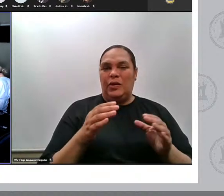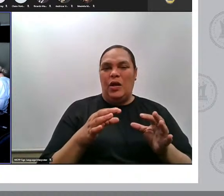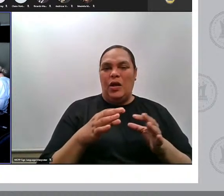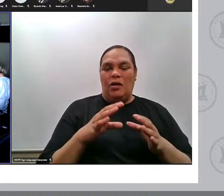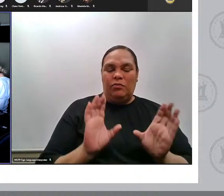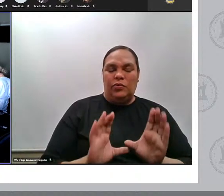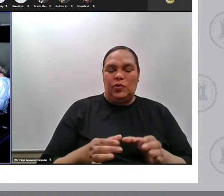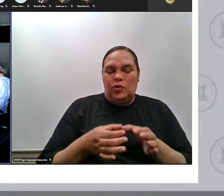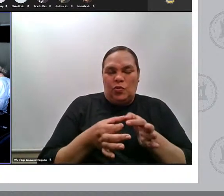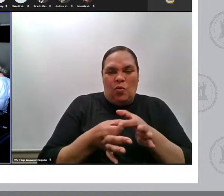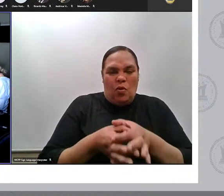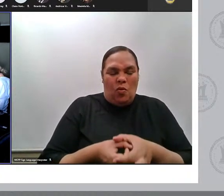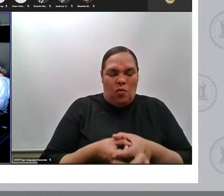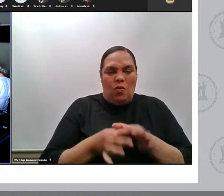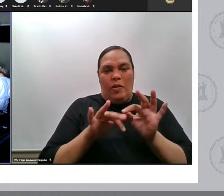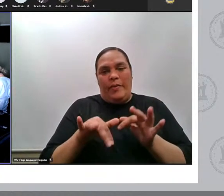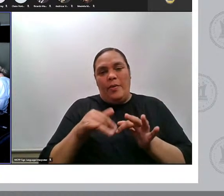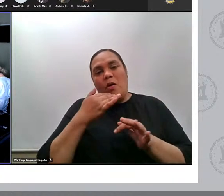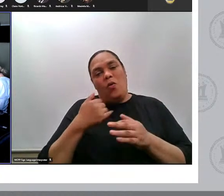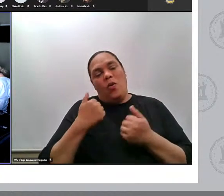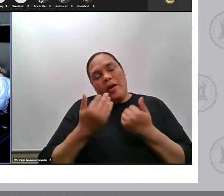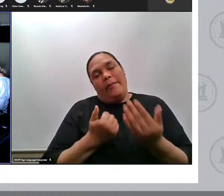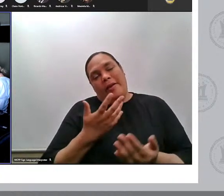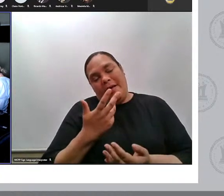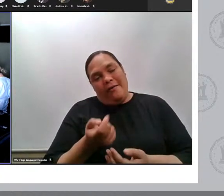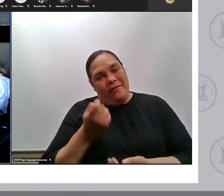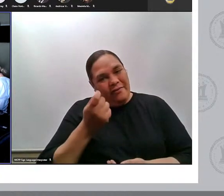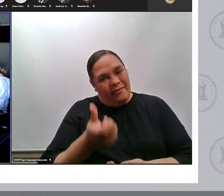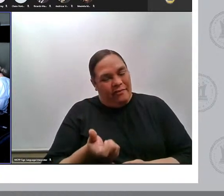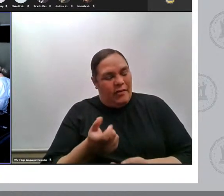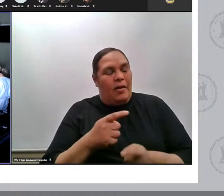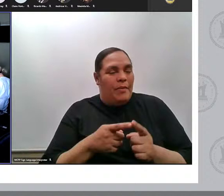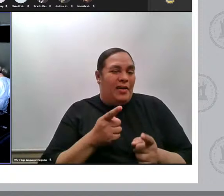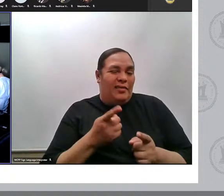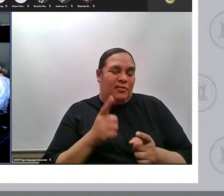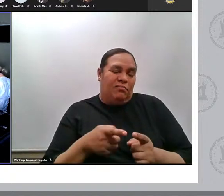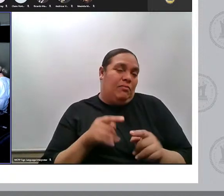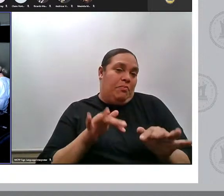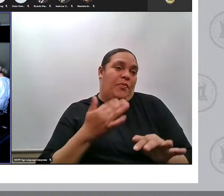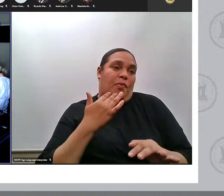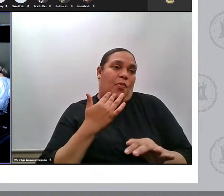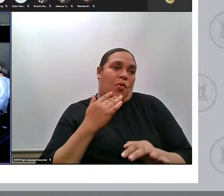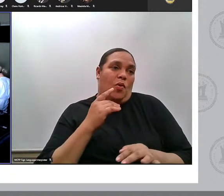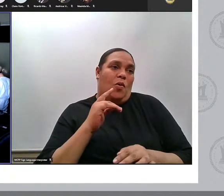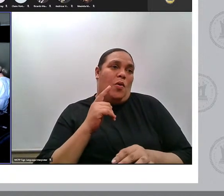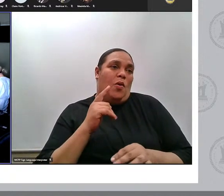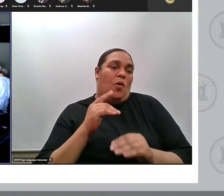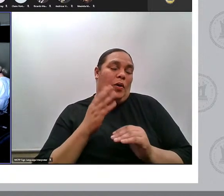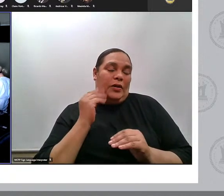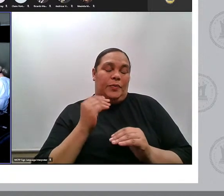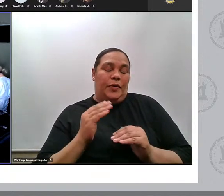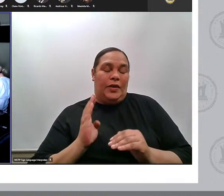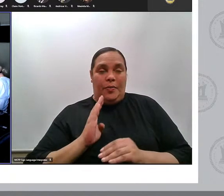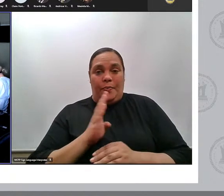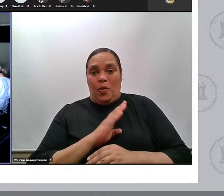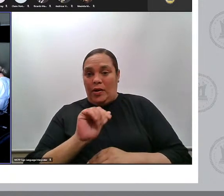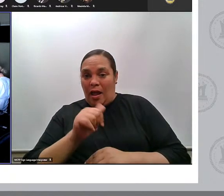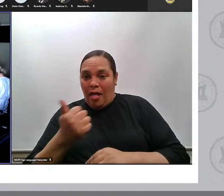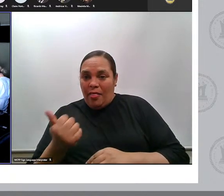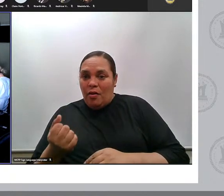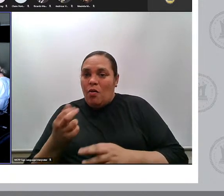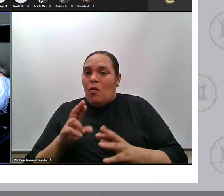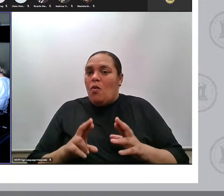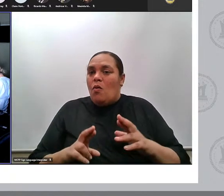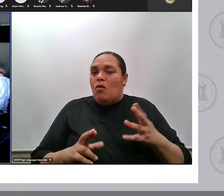pool of people who apply, and it does tend to be either people who've got board experience on other boards